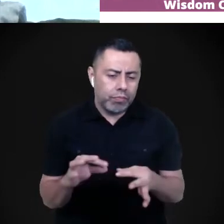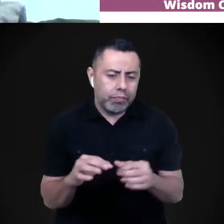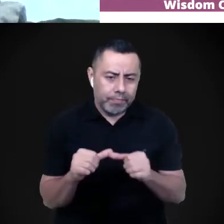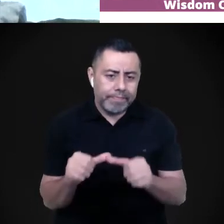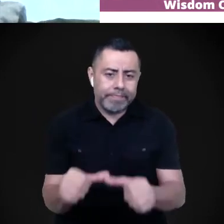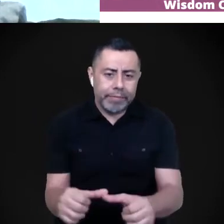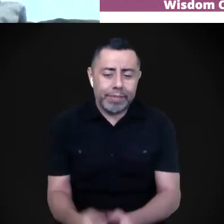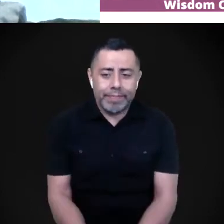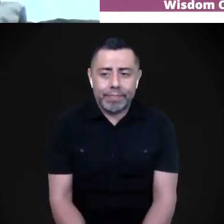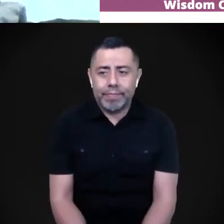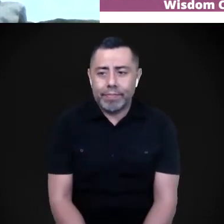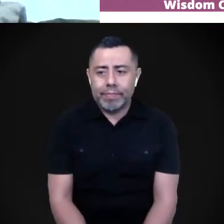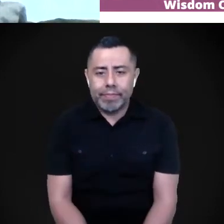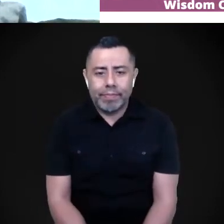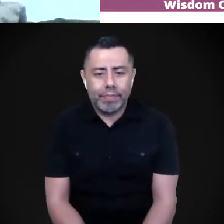at none odd.